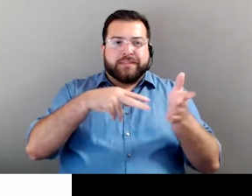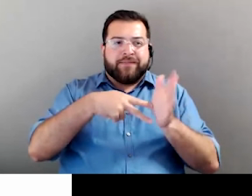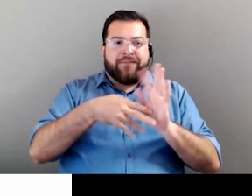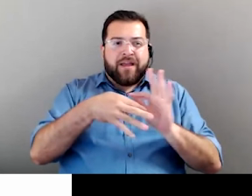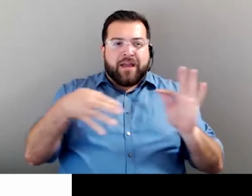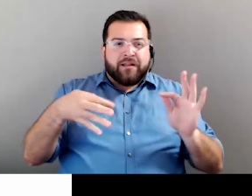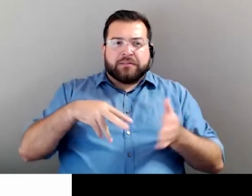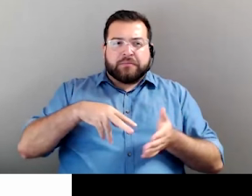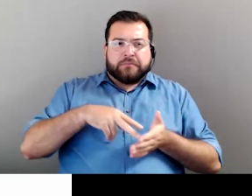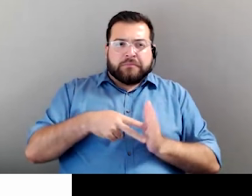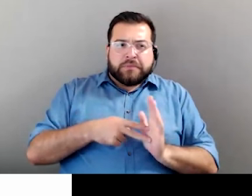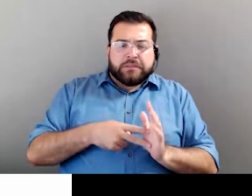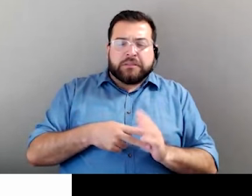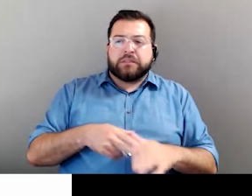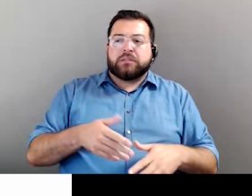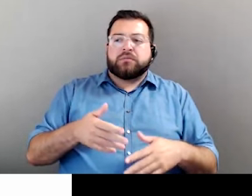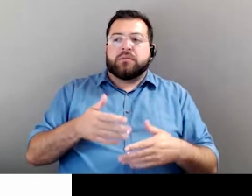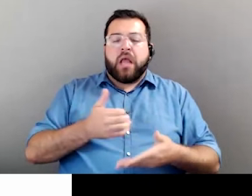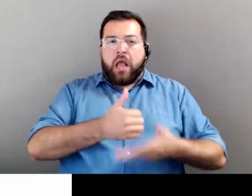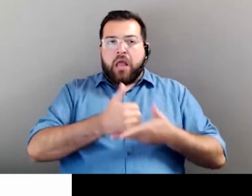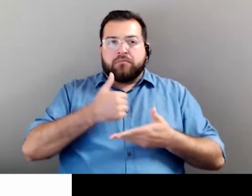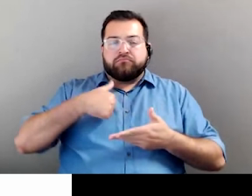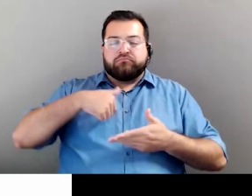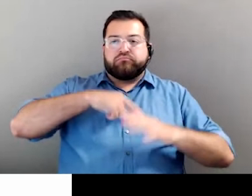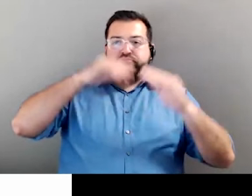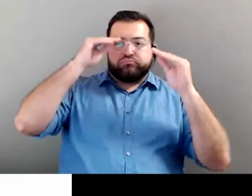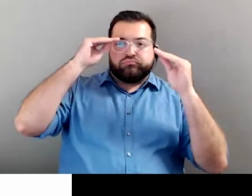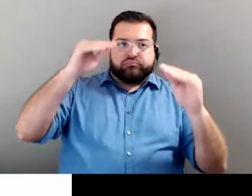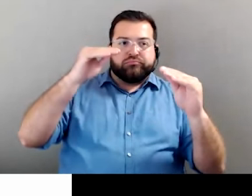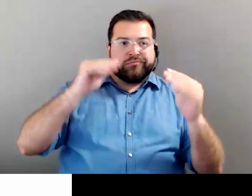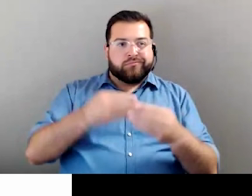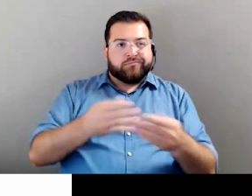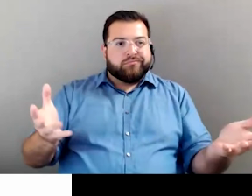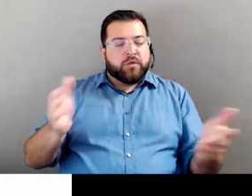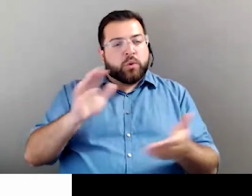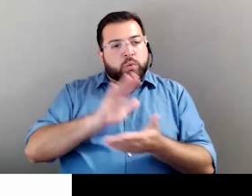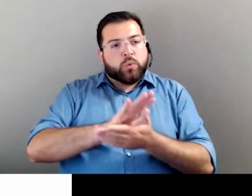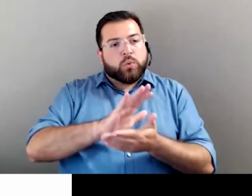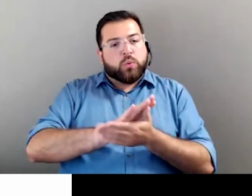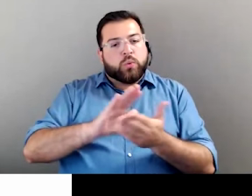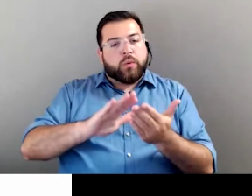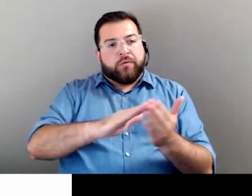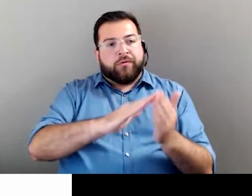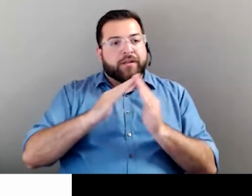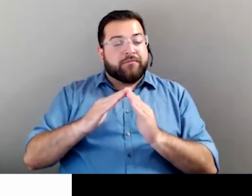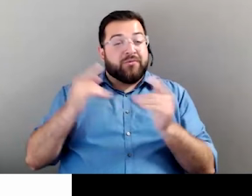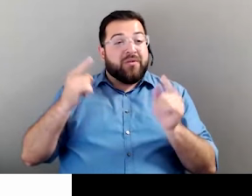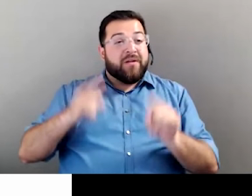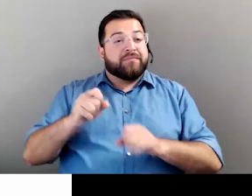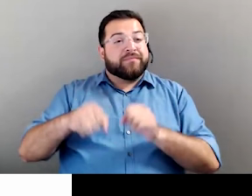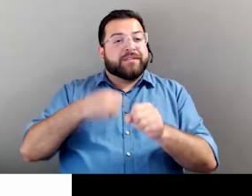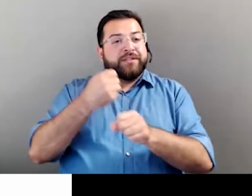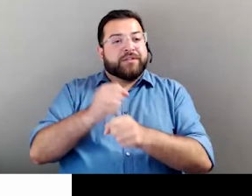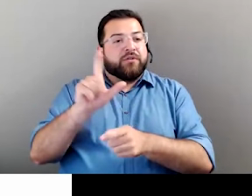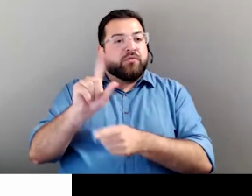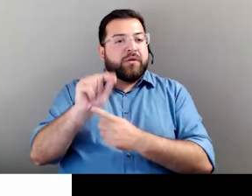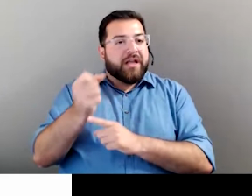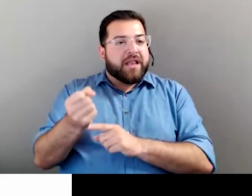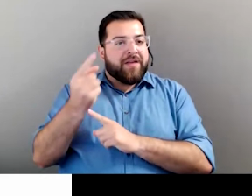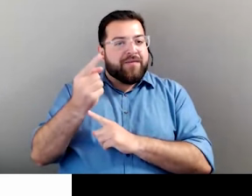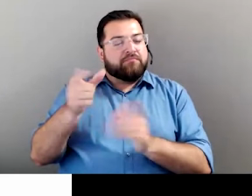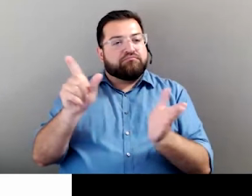inform us on how to educate our school communities and what to do. So in 2011, there was a letter that was